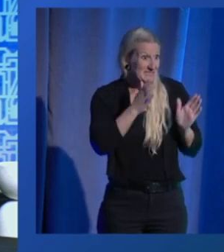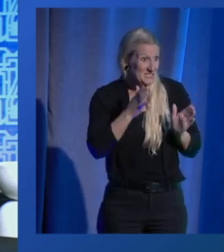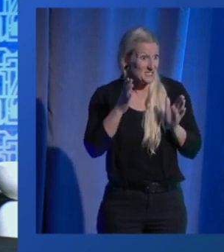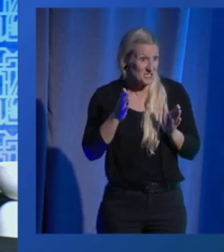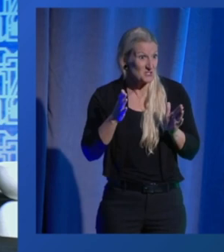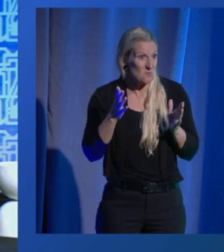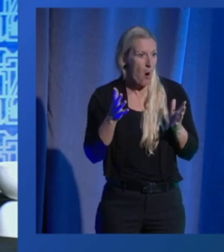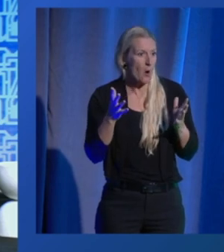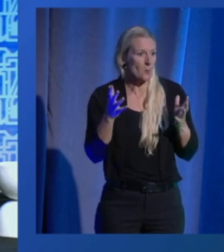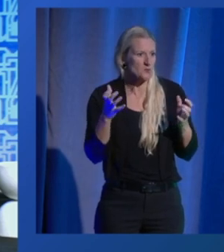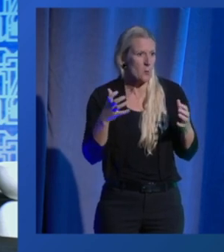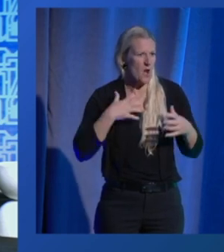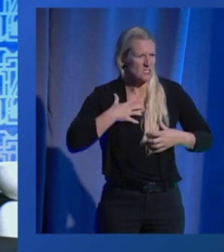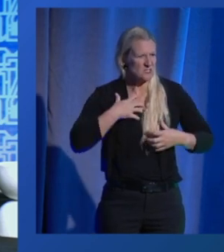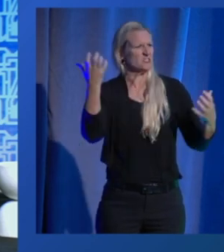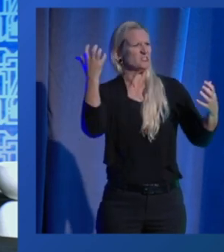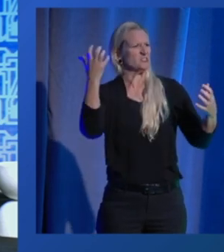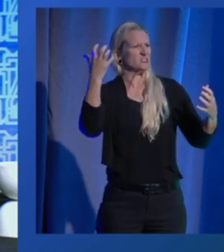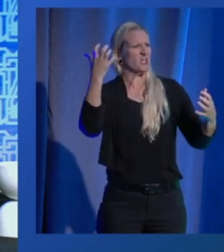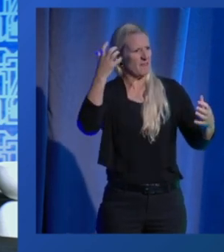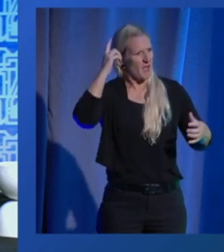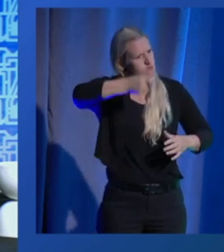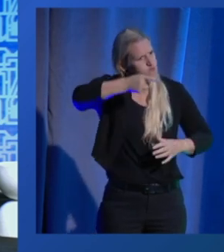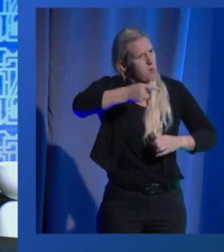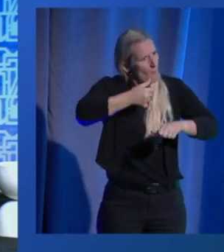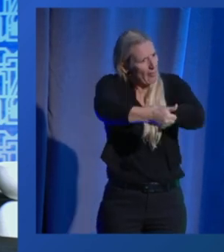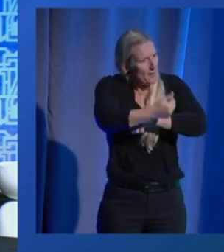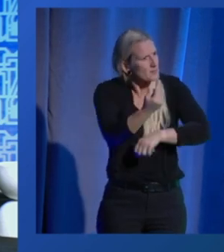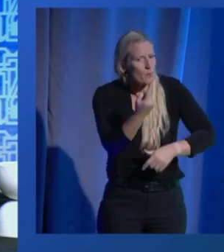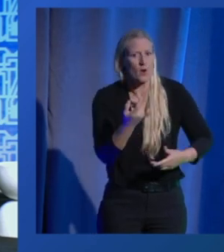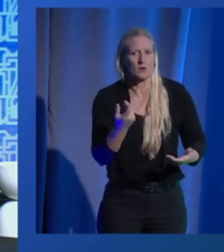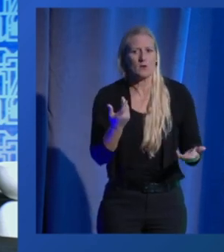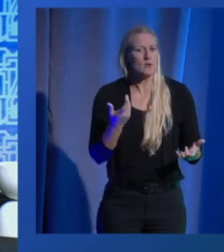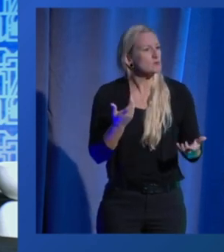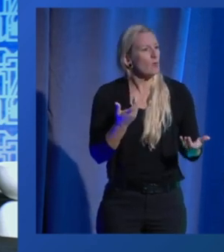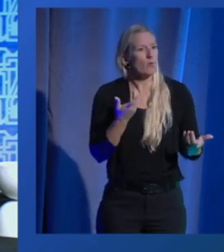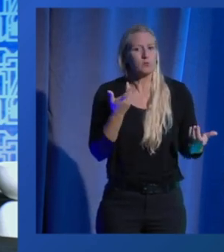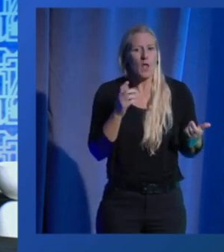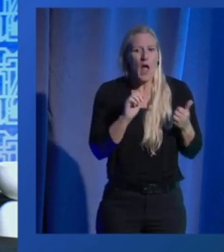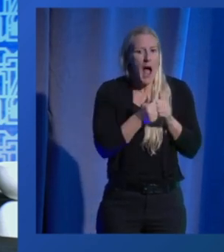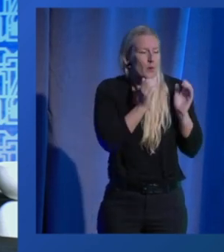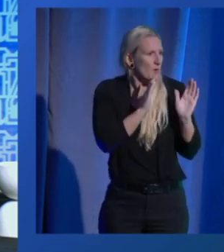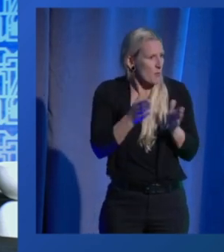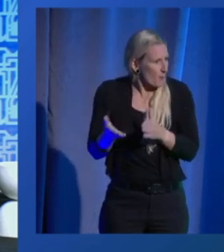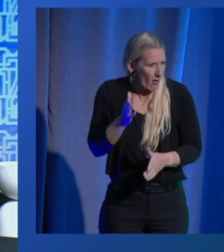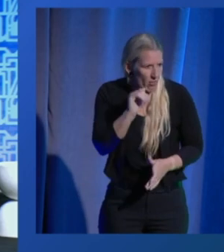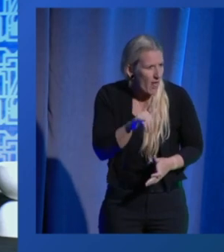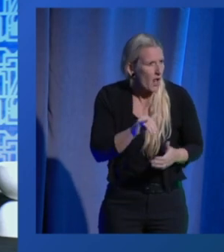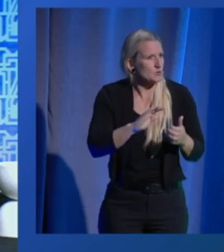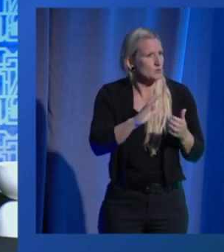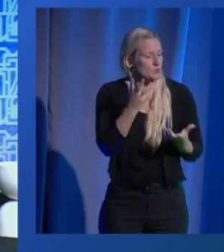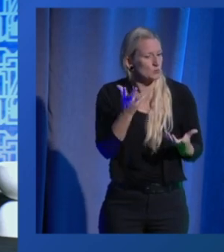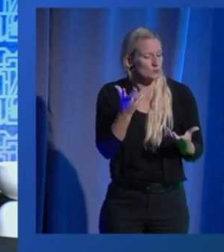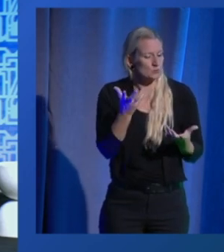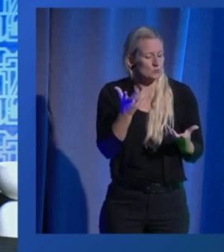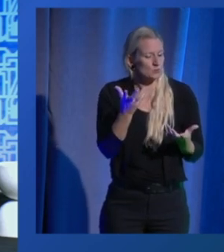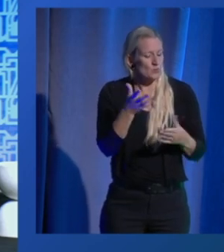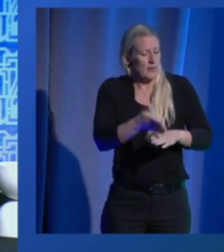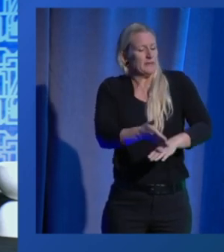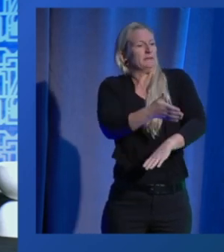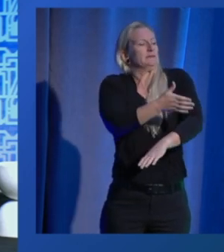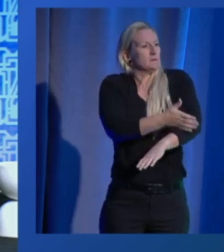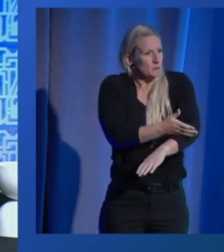someone responsible and accountable uh so what can we do now to prepare for that uh to increase that human machine collaboration but to